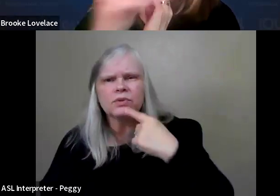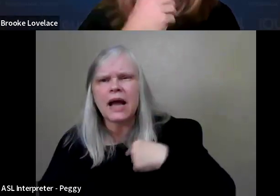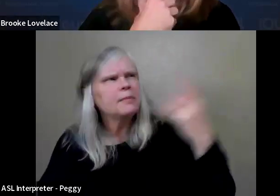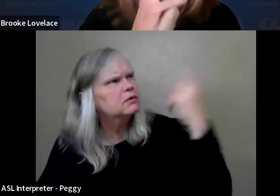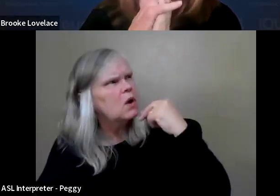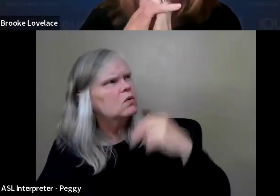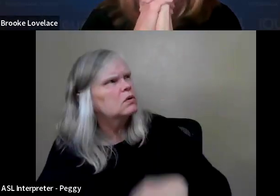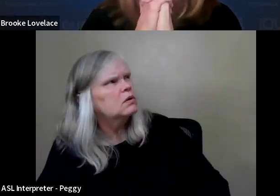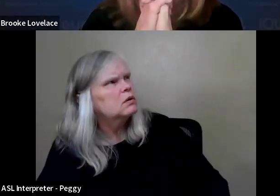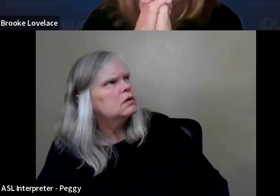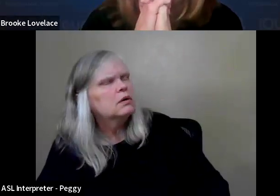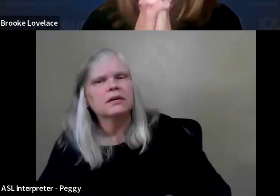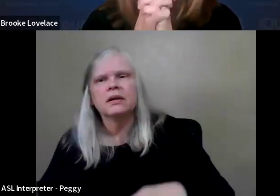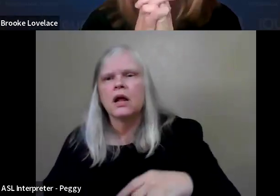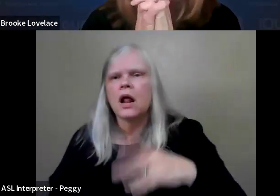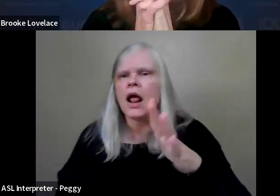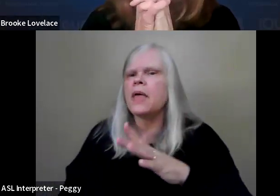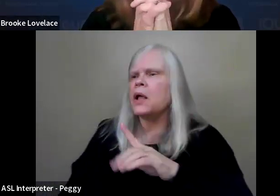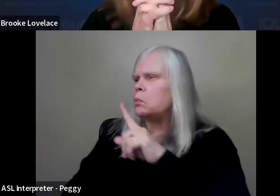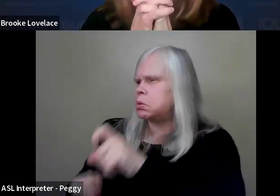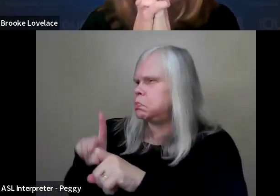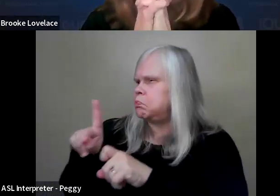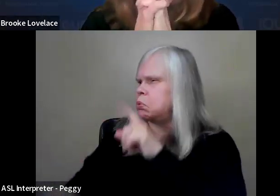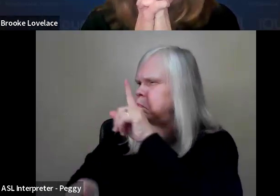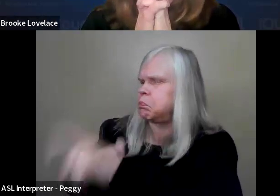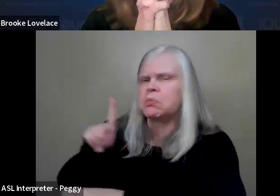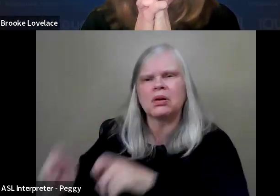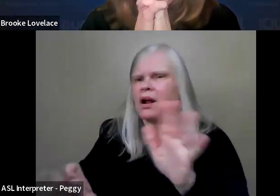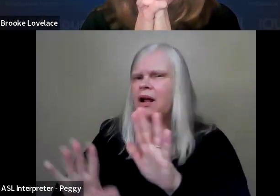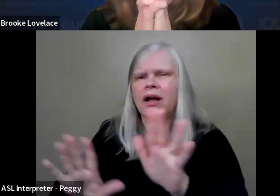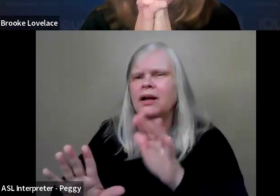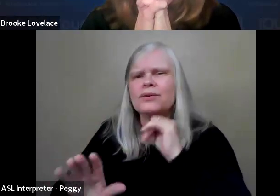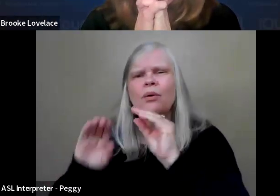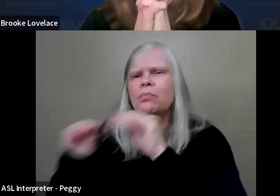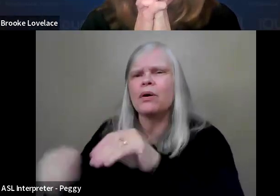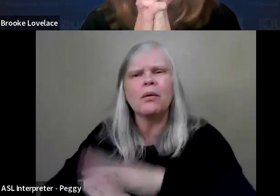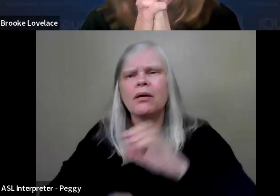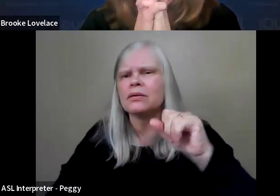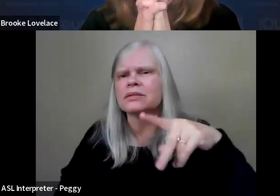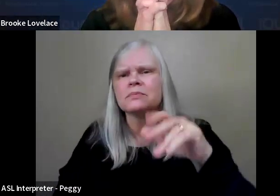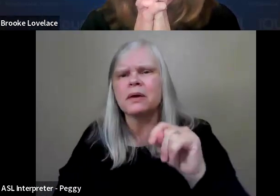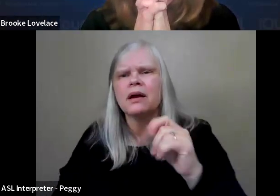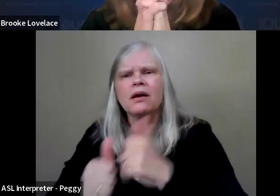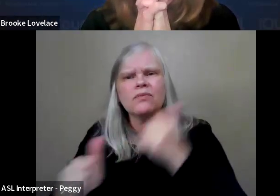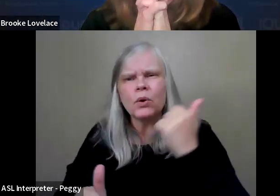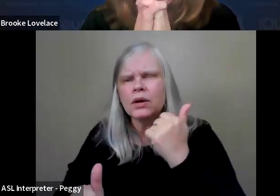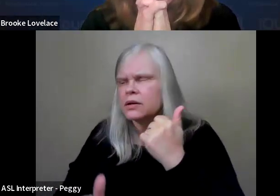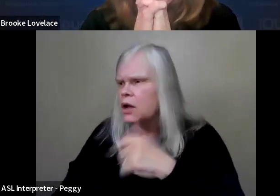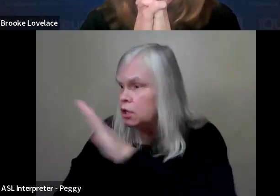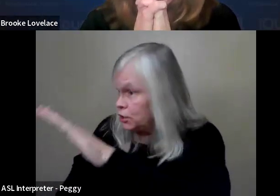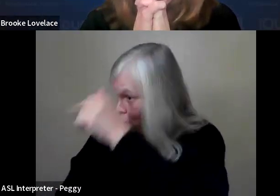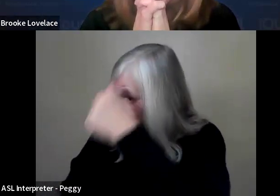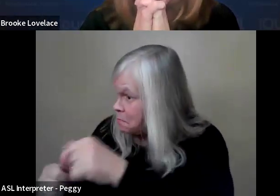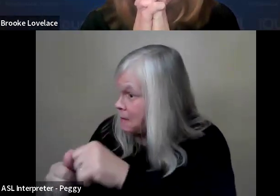And then finally, avoid quizzing or putting them on the spot. So we really want to avoid questions like, "Do you remember